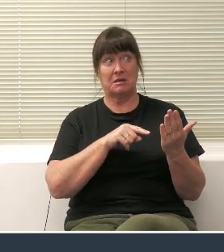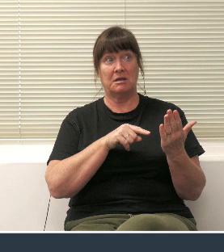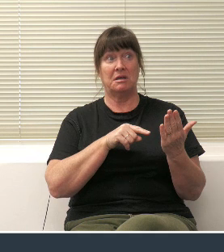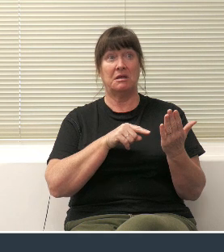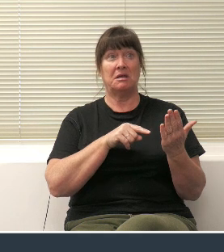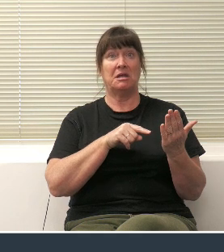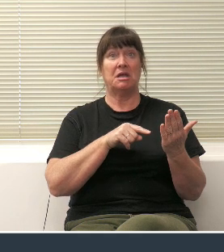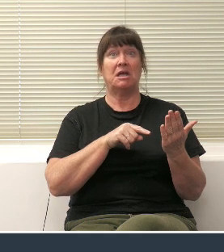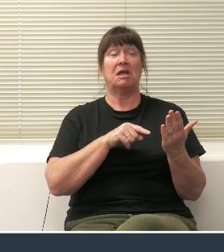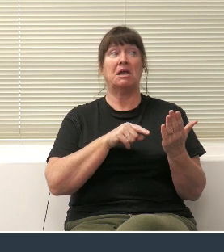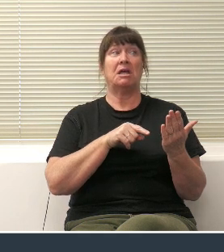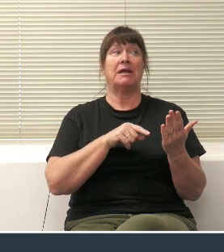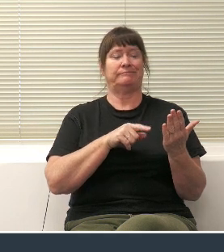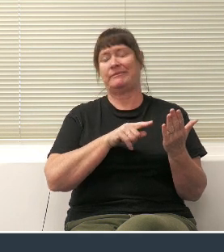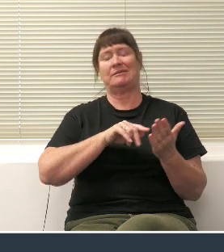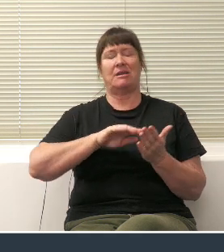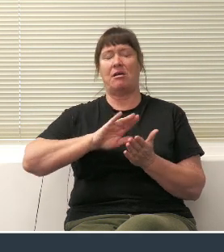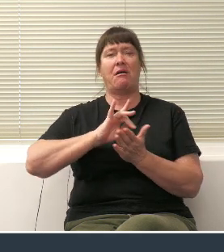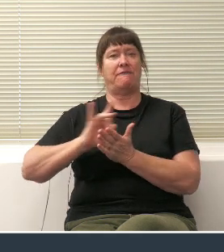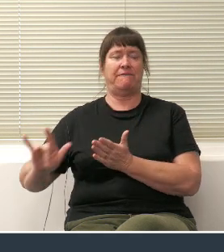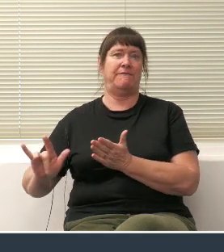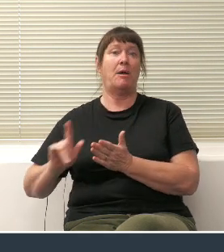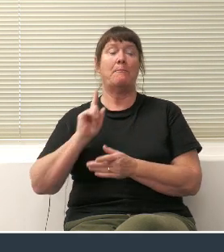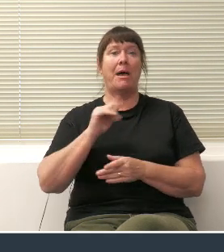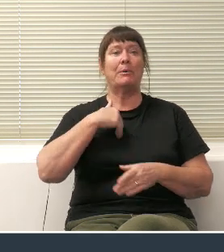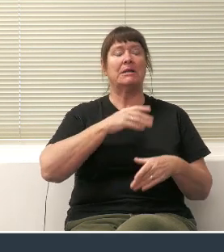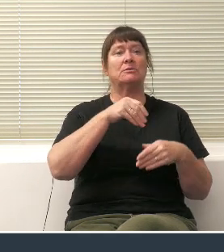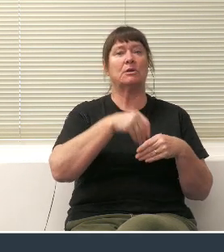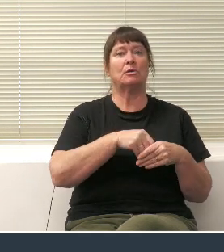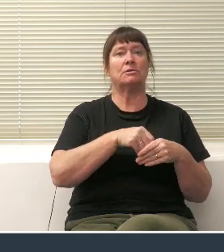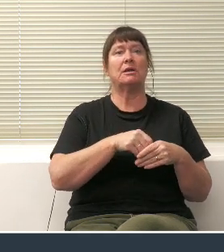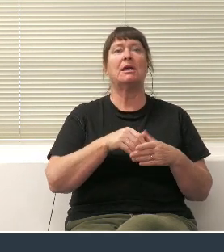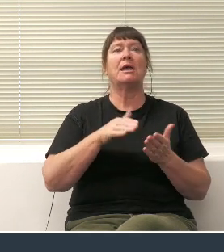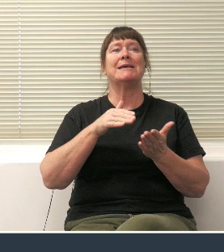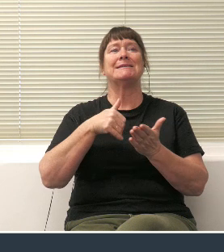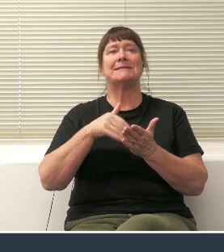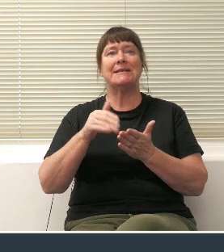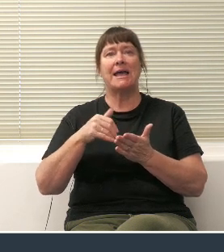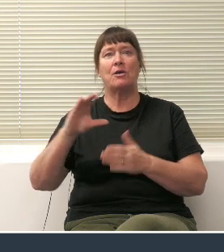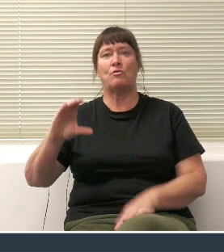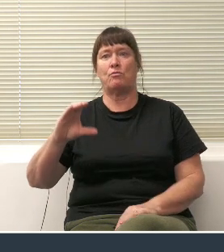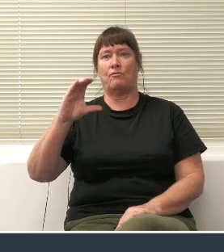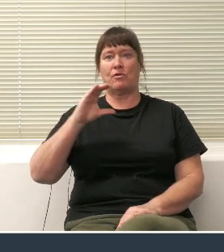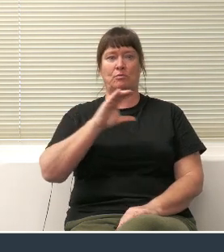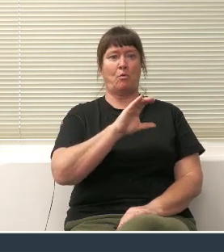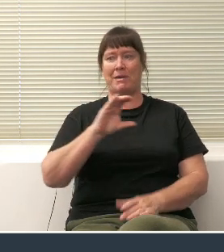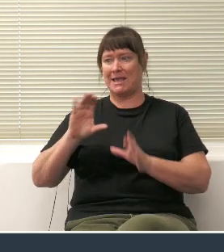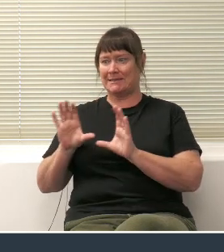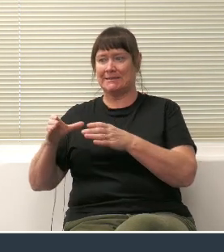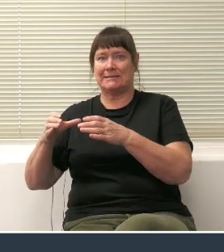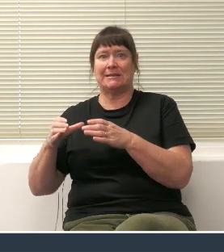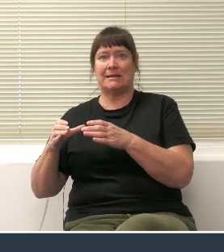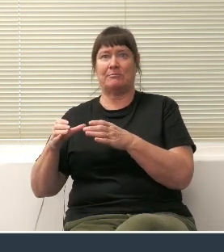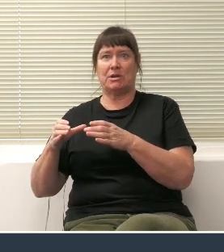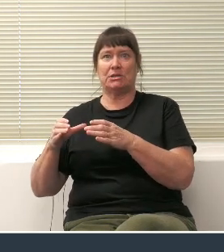That could be hard. I think take that out, but then we do need to include in there that sale proceeds are ring fenced